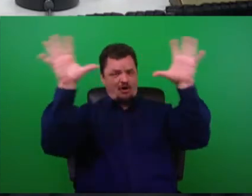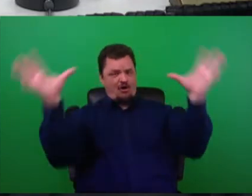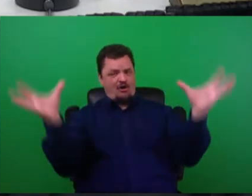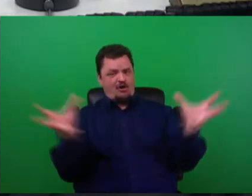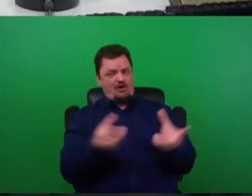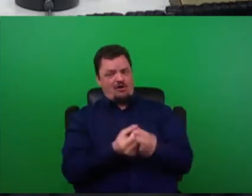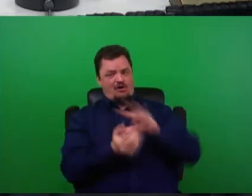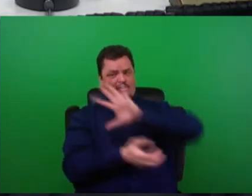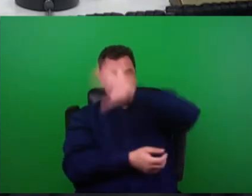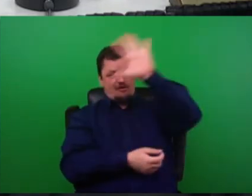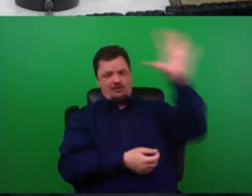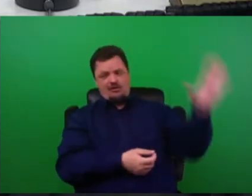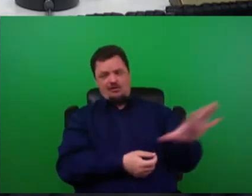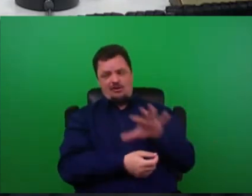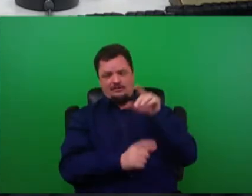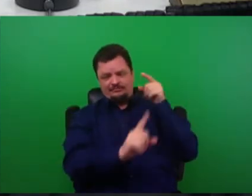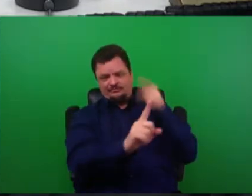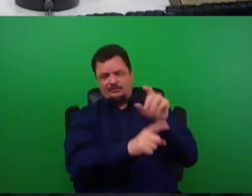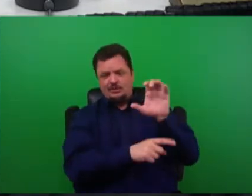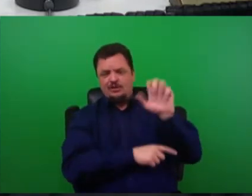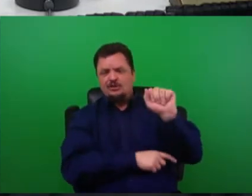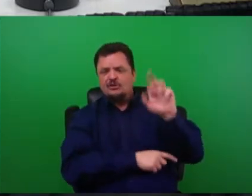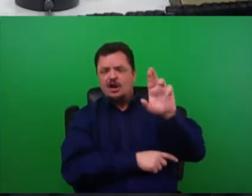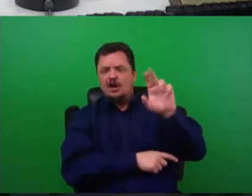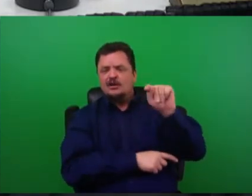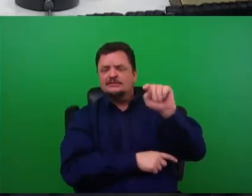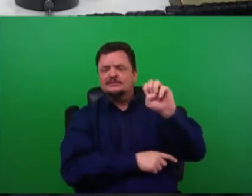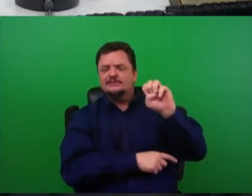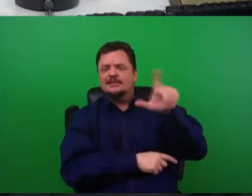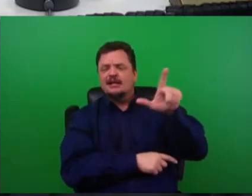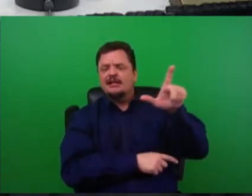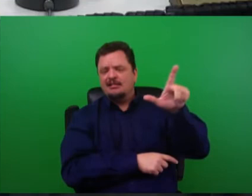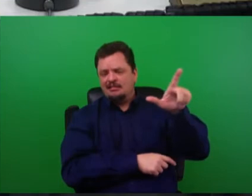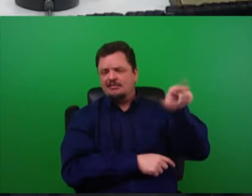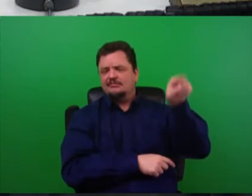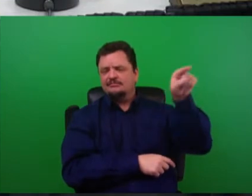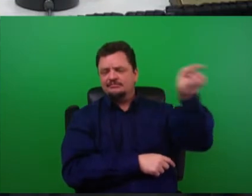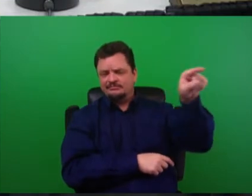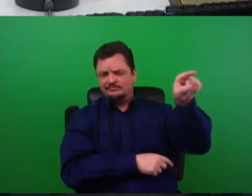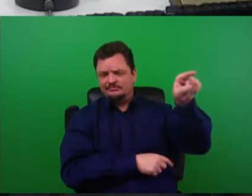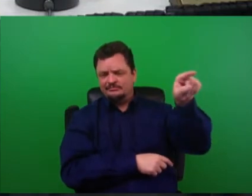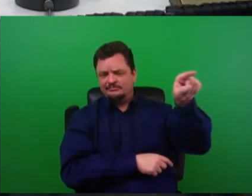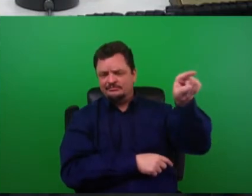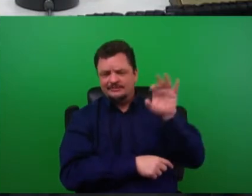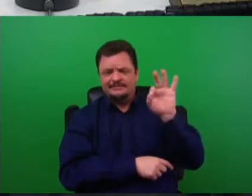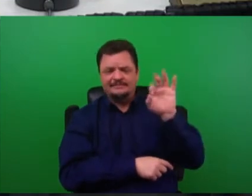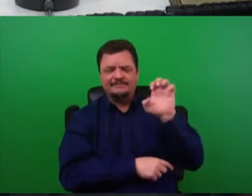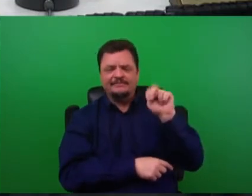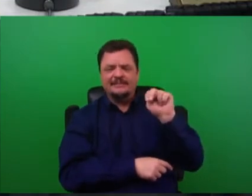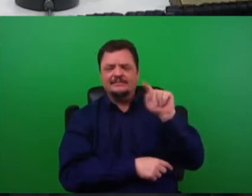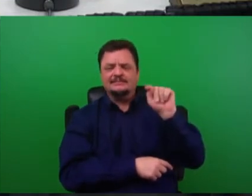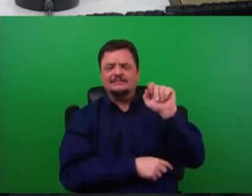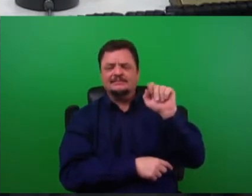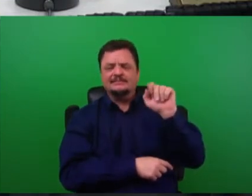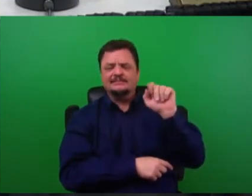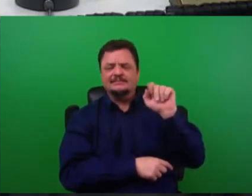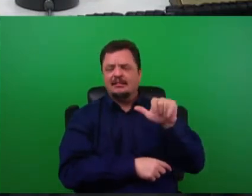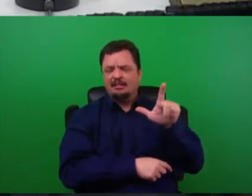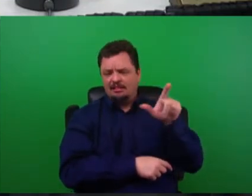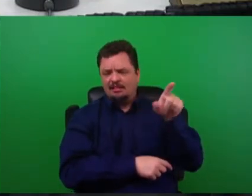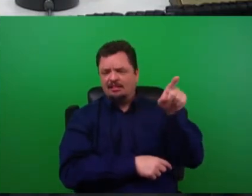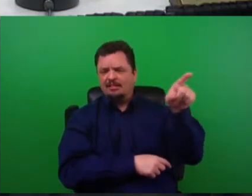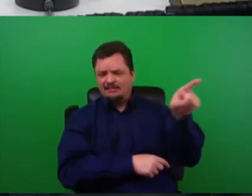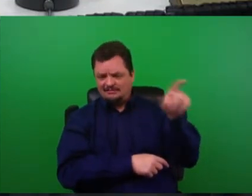that fentanyl also is its financial in the sense of, you know, if you're putting